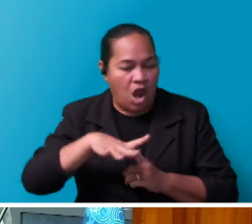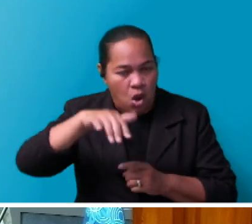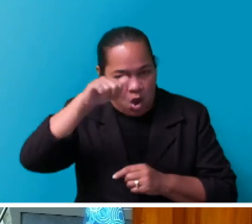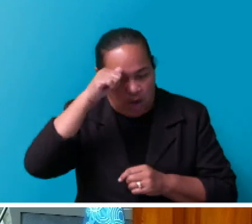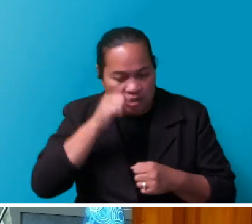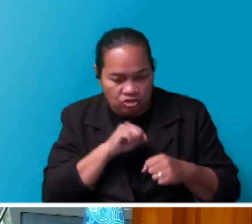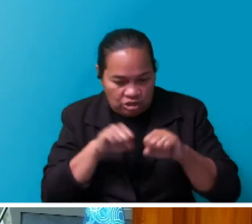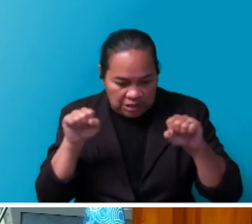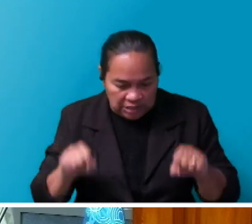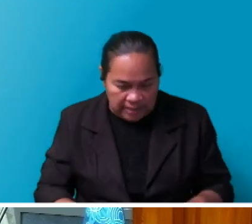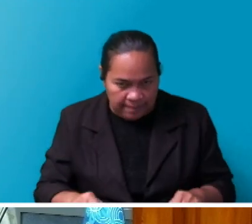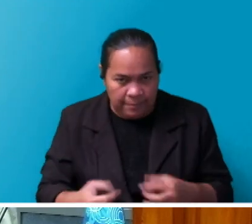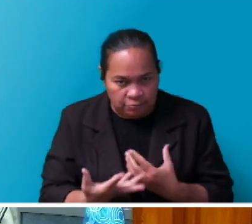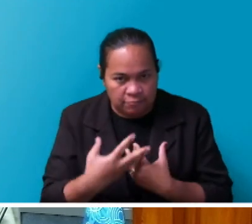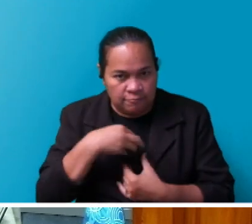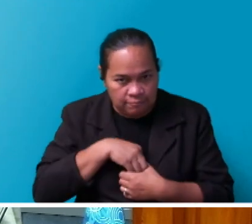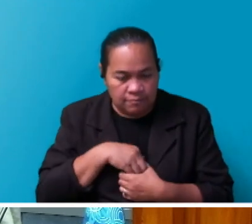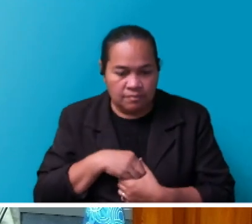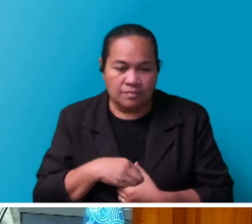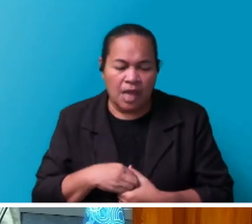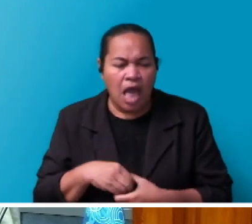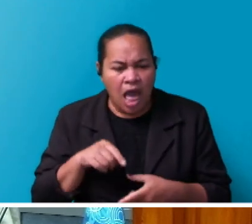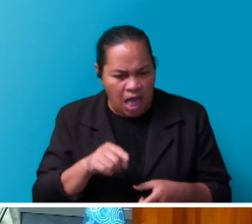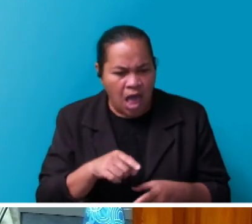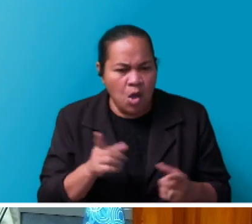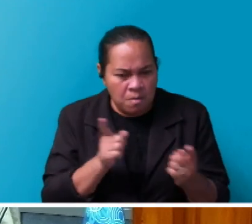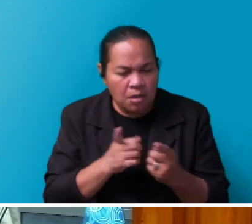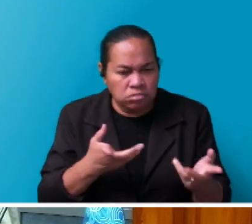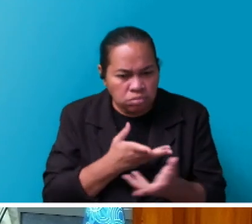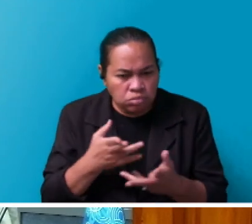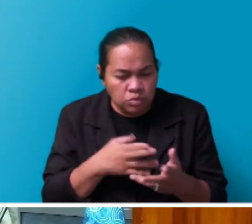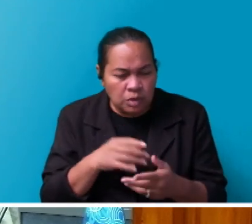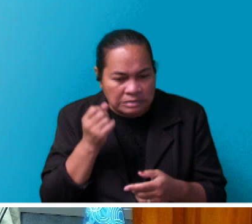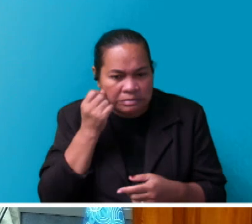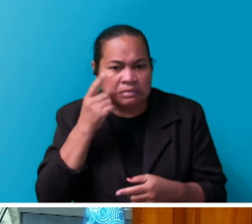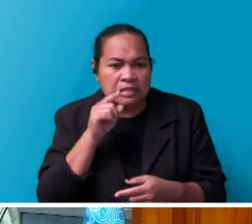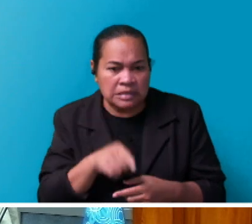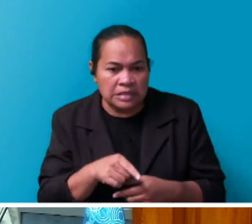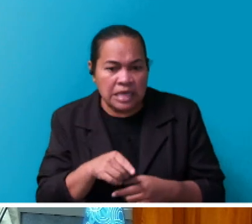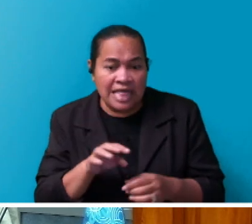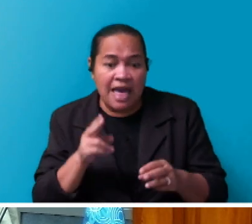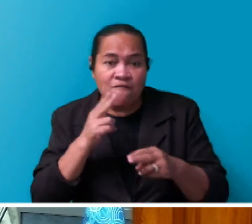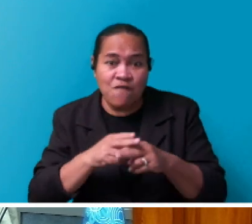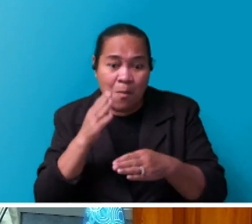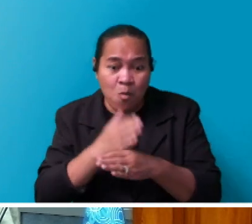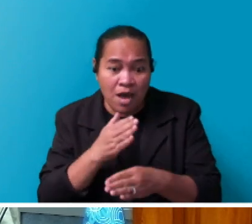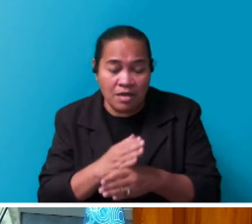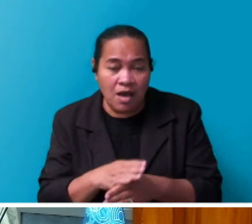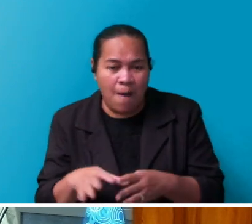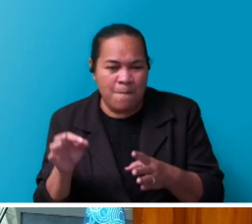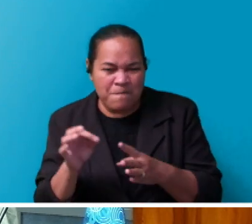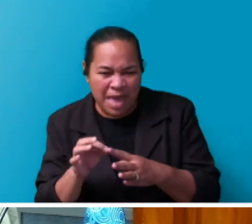systems. The ministers reaffirmed the Pacific Regional Education Framework, or PECREF in